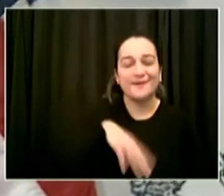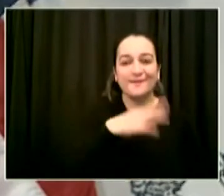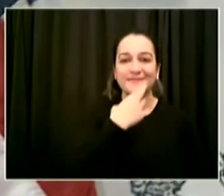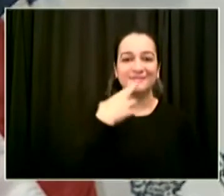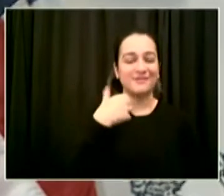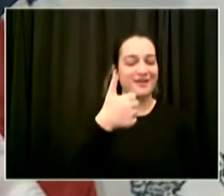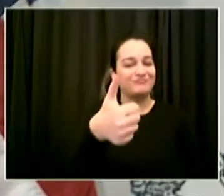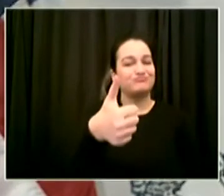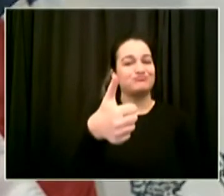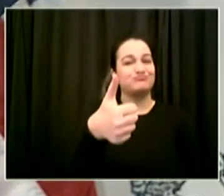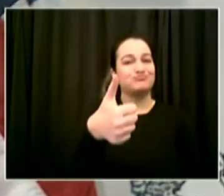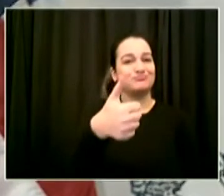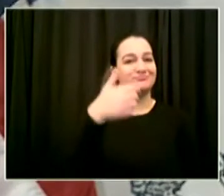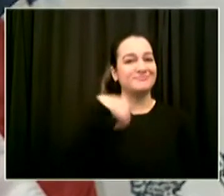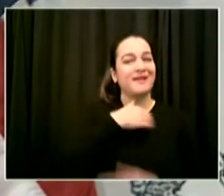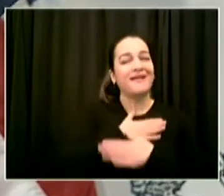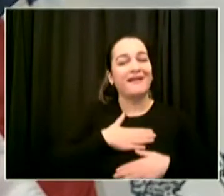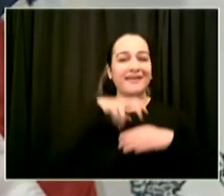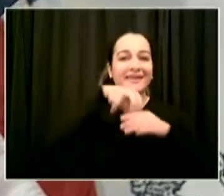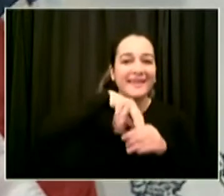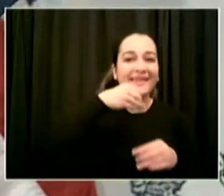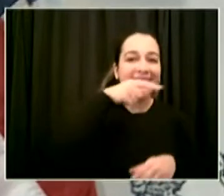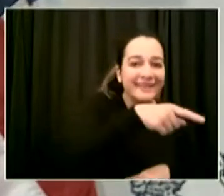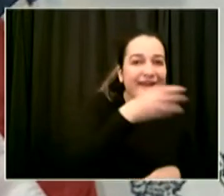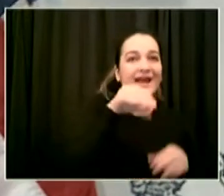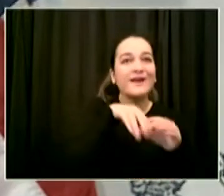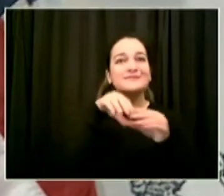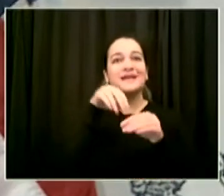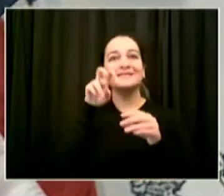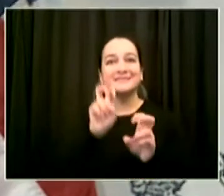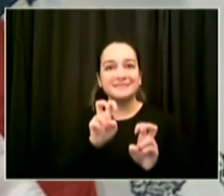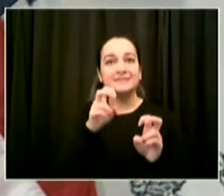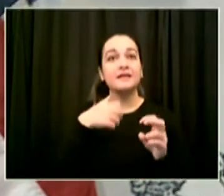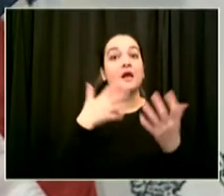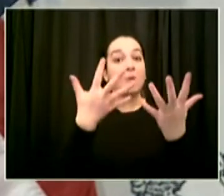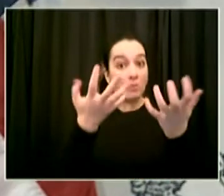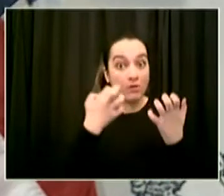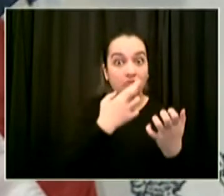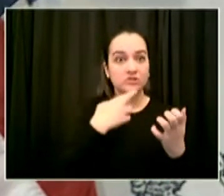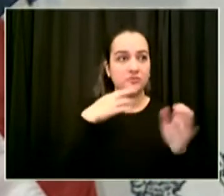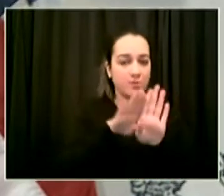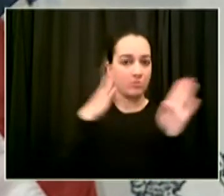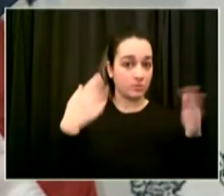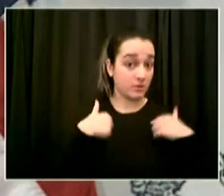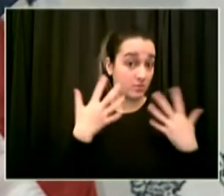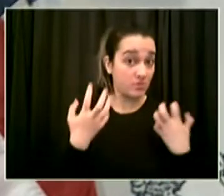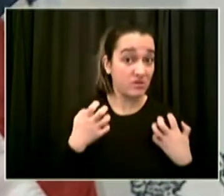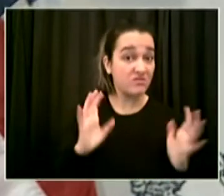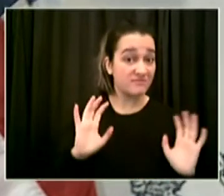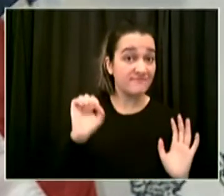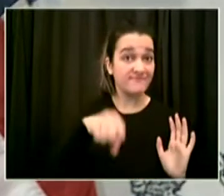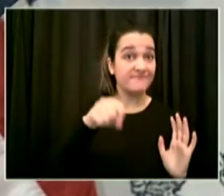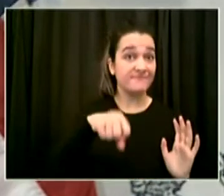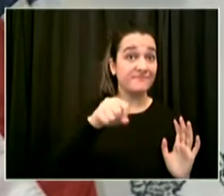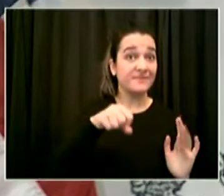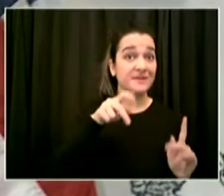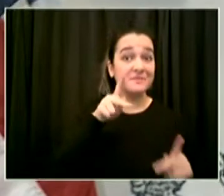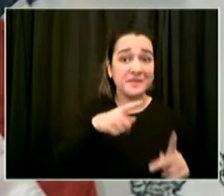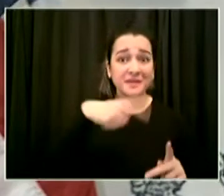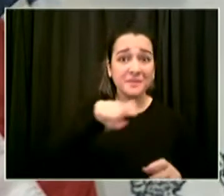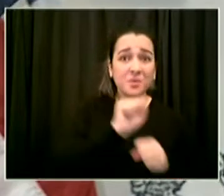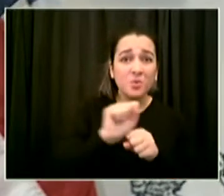to see the people who work in the restaurants have their livelihoods. So we all want to see indoor dining come back. It has to be, governed by the